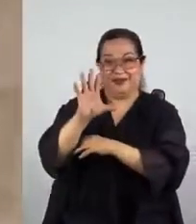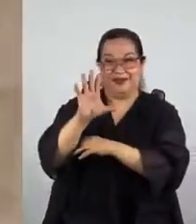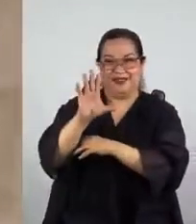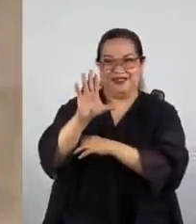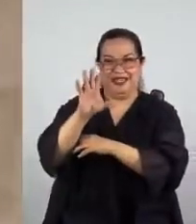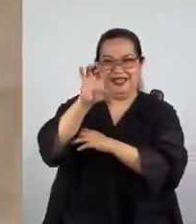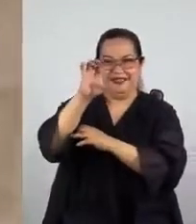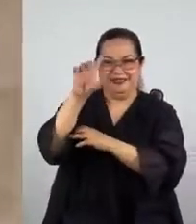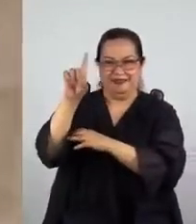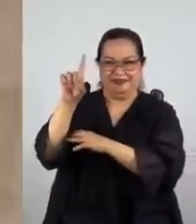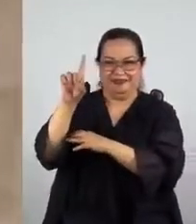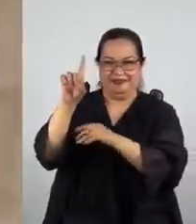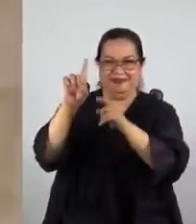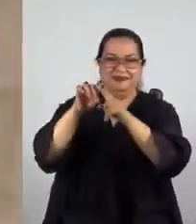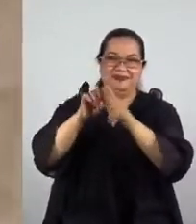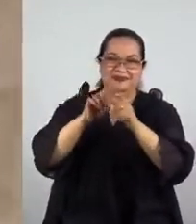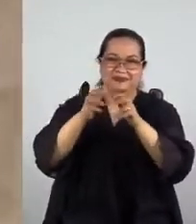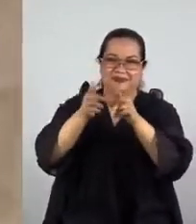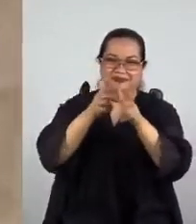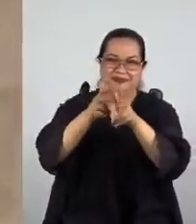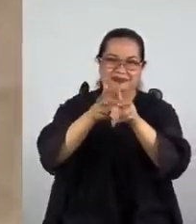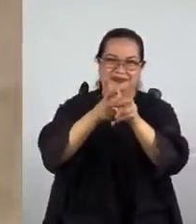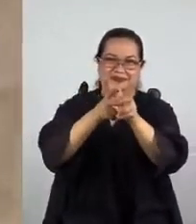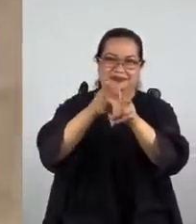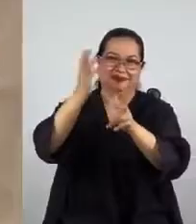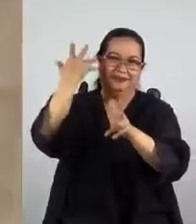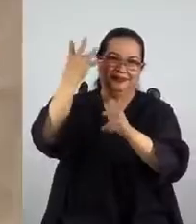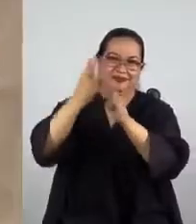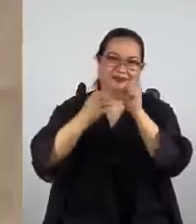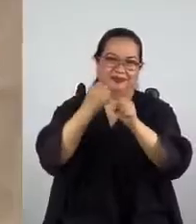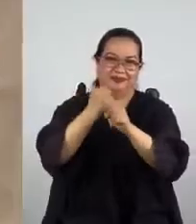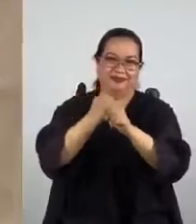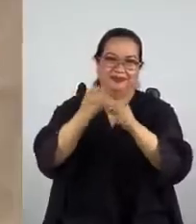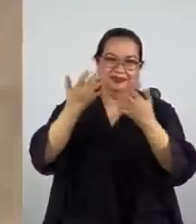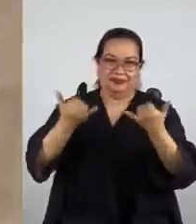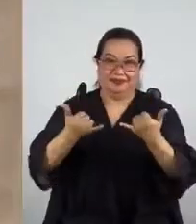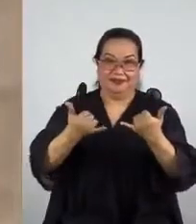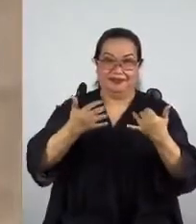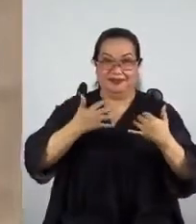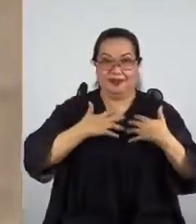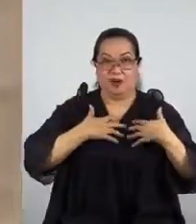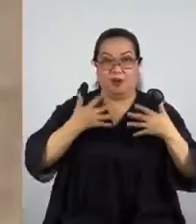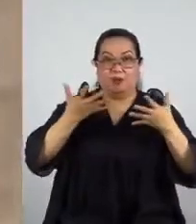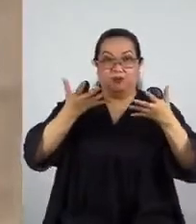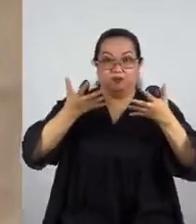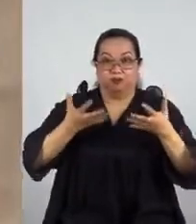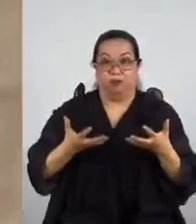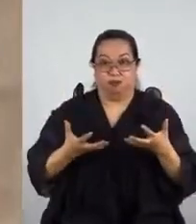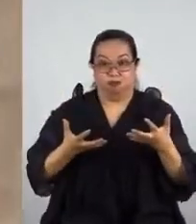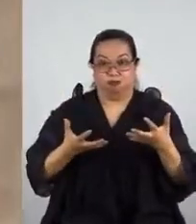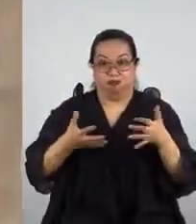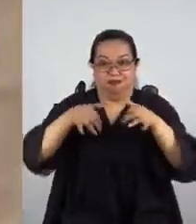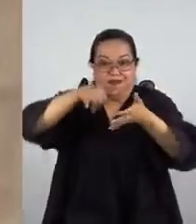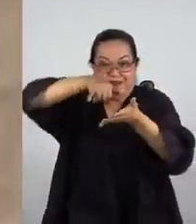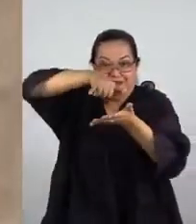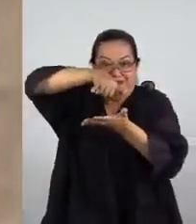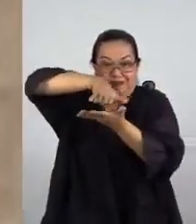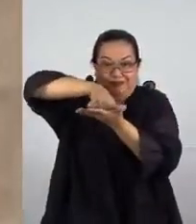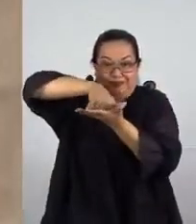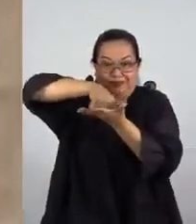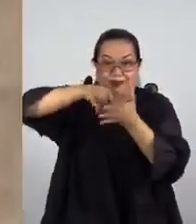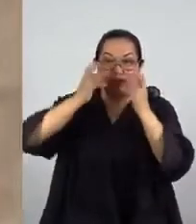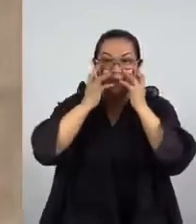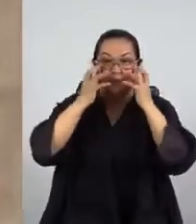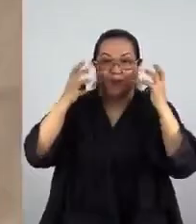it competitively 40 years ago. But today, with my extra mass, I will be happy if I can endure